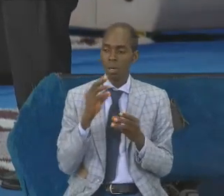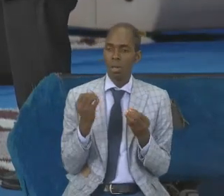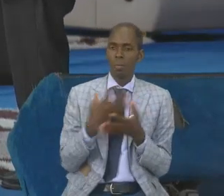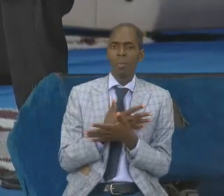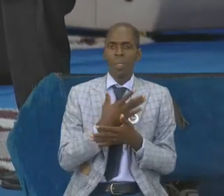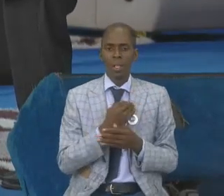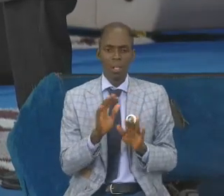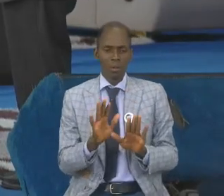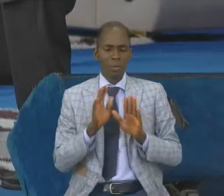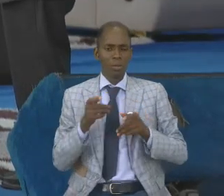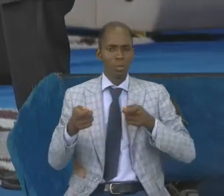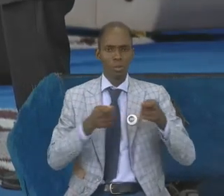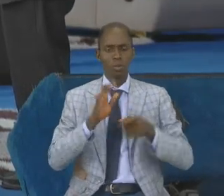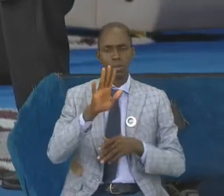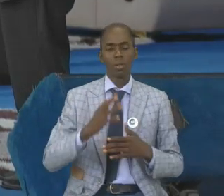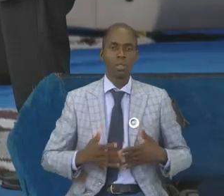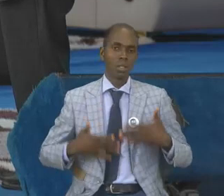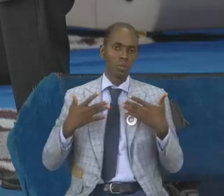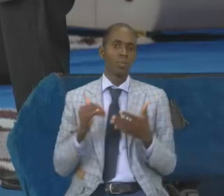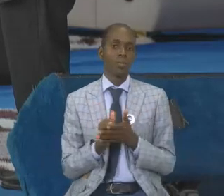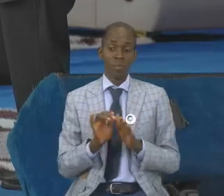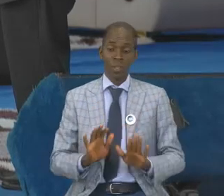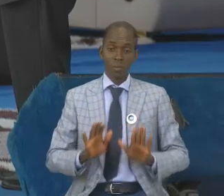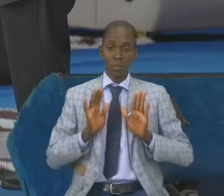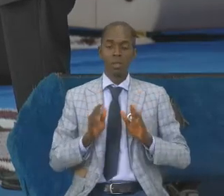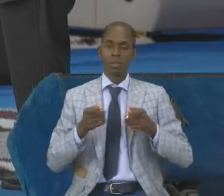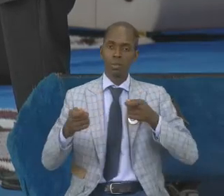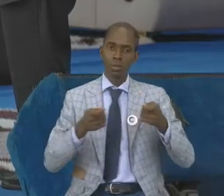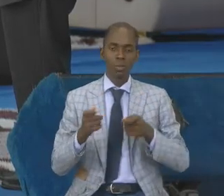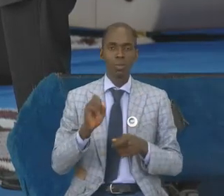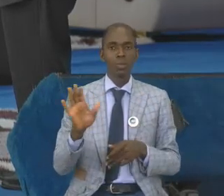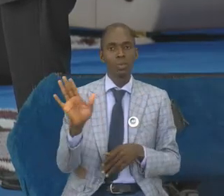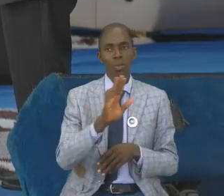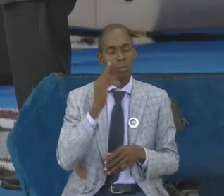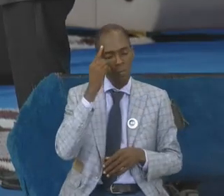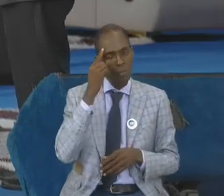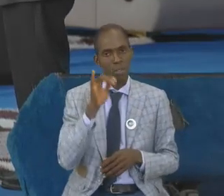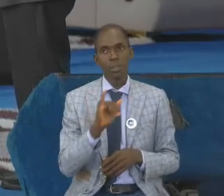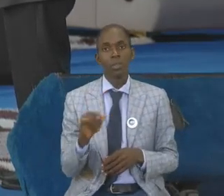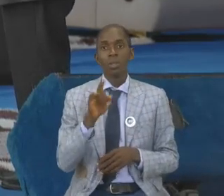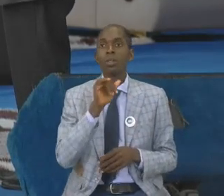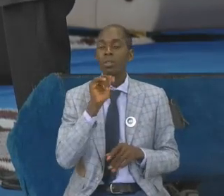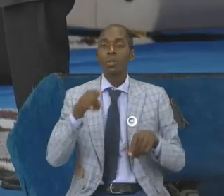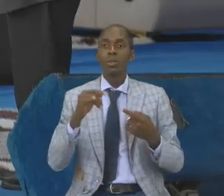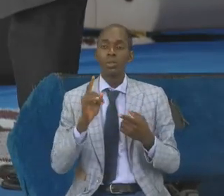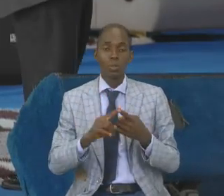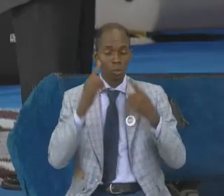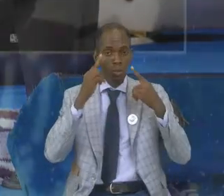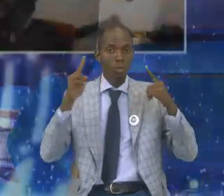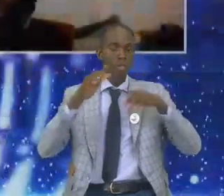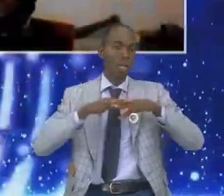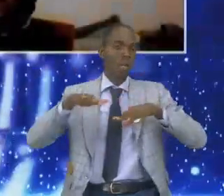fear controls your life. Fear controls your thinking. You're not going to excel above